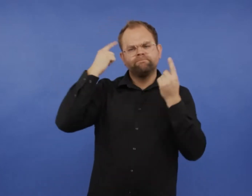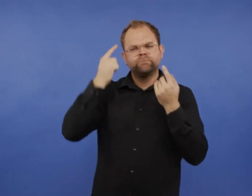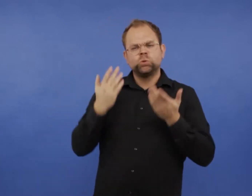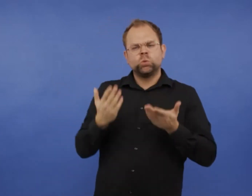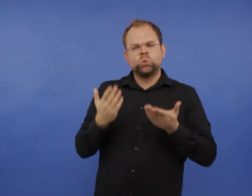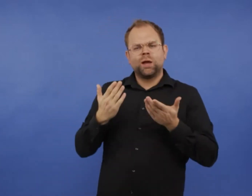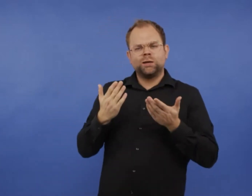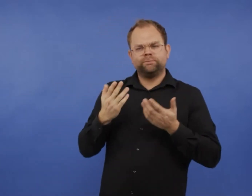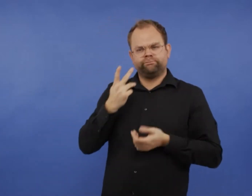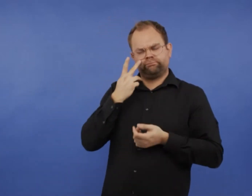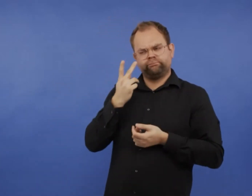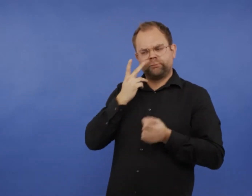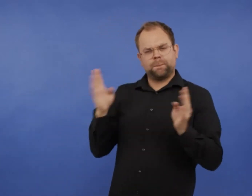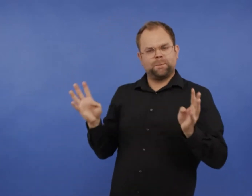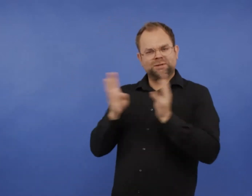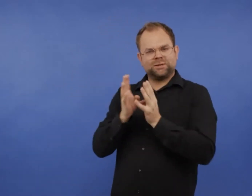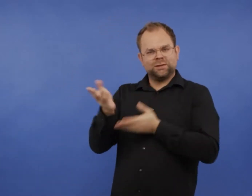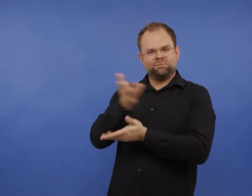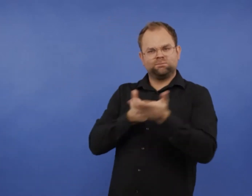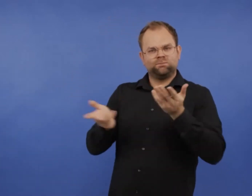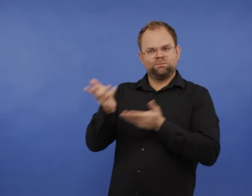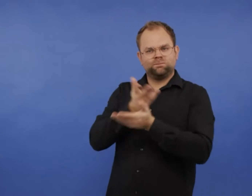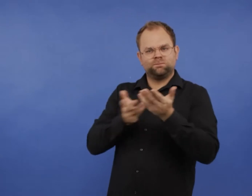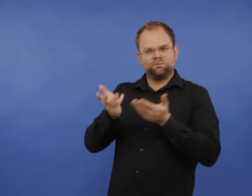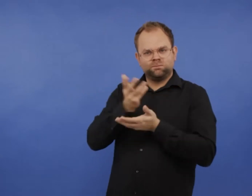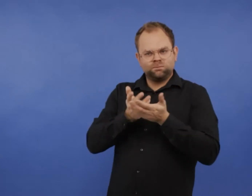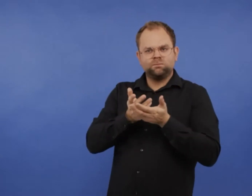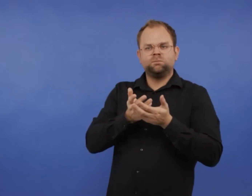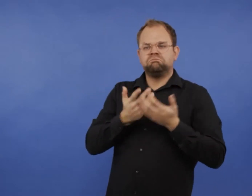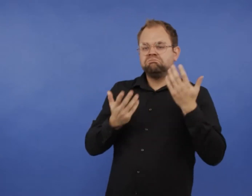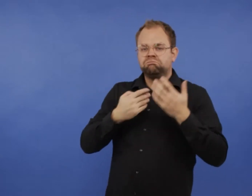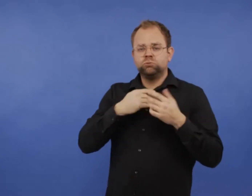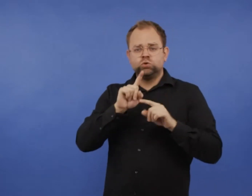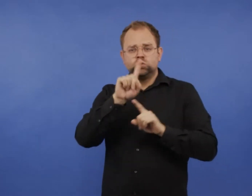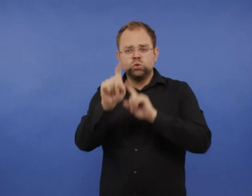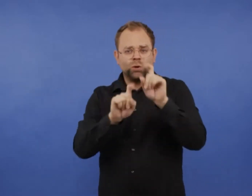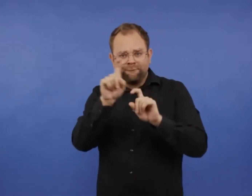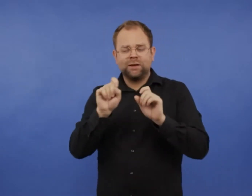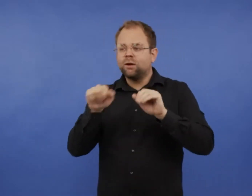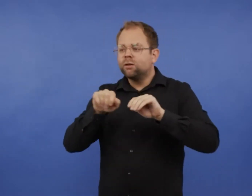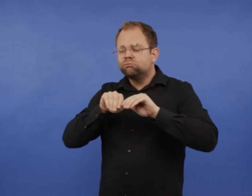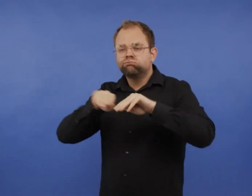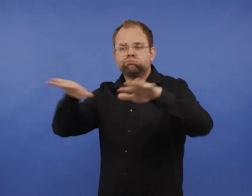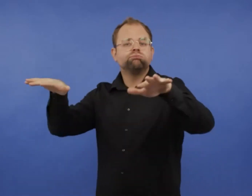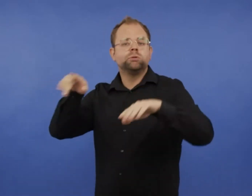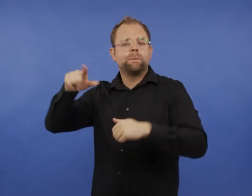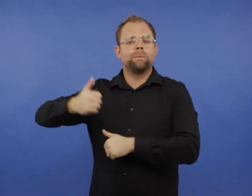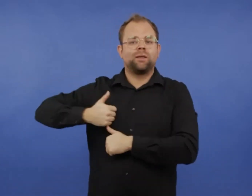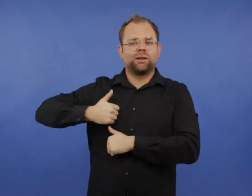who are responsible to provide, for example, warnings when military action happen, would show a